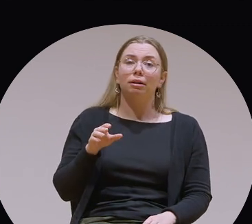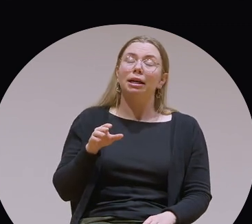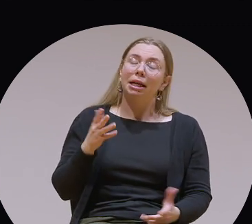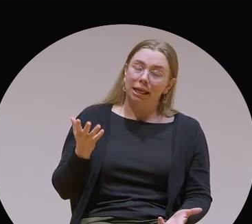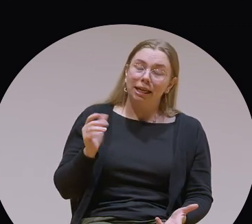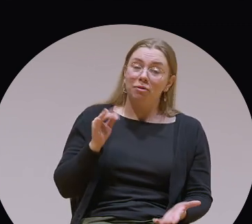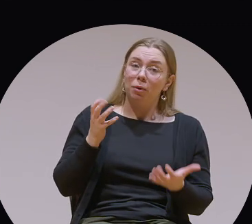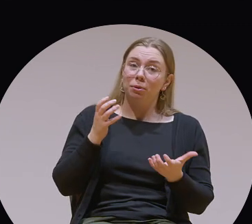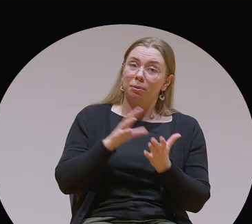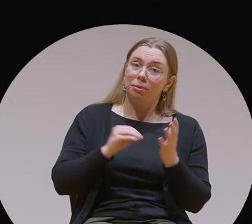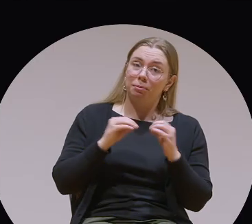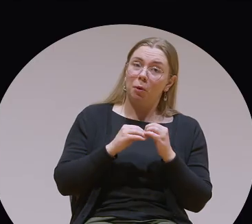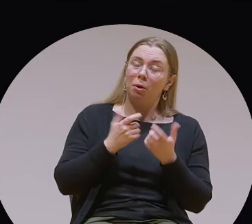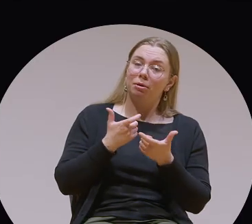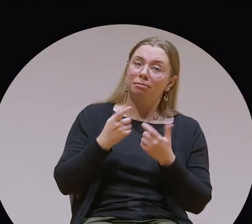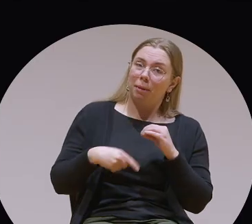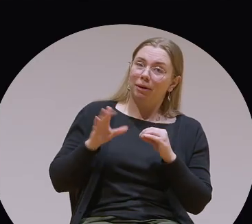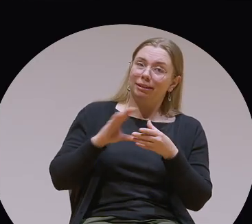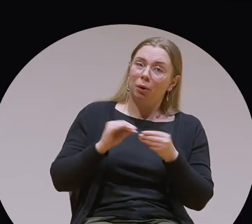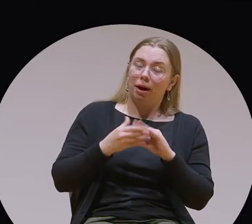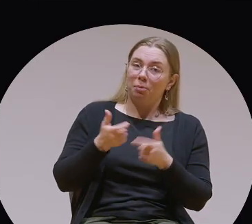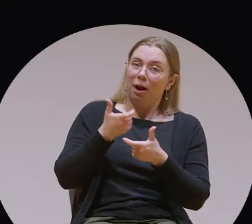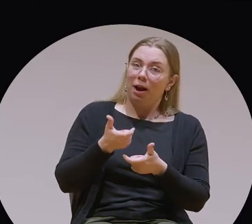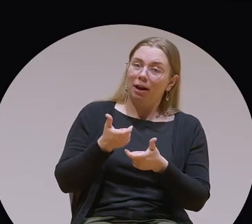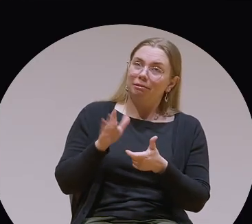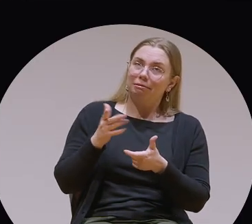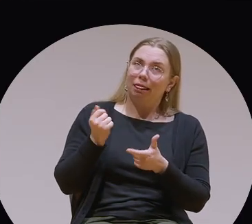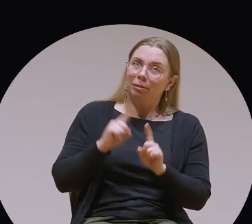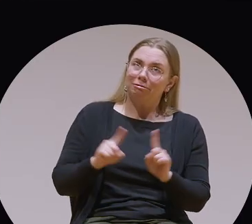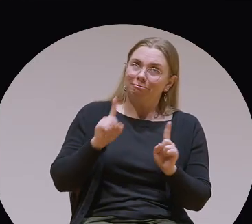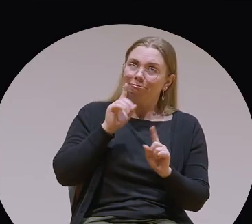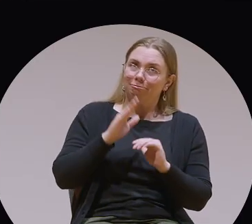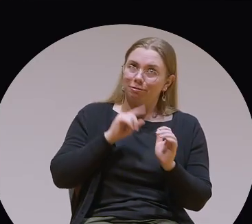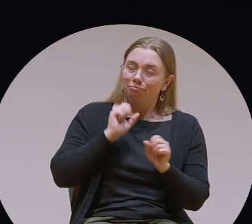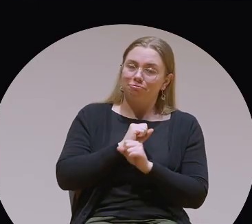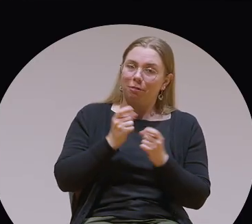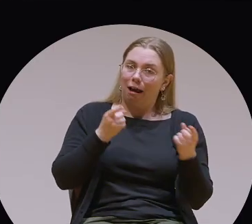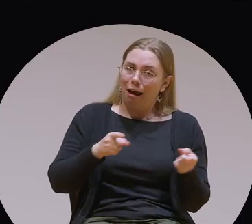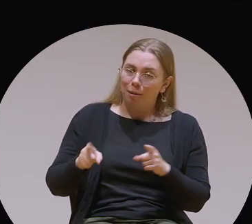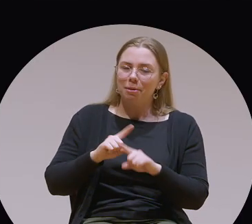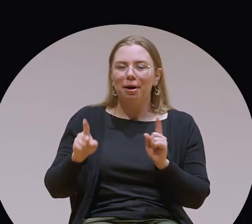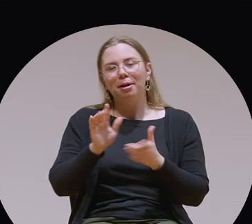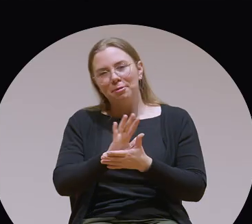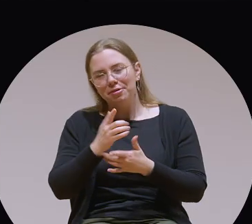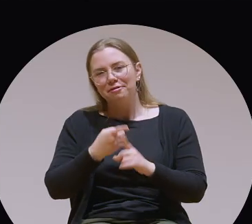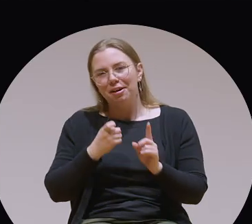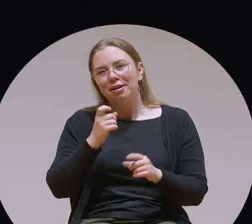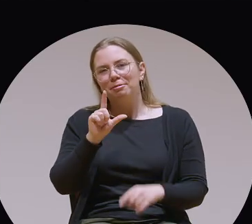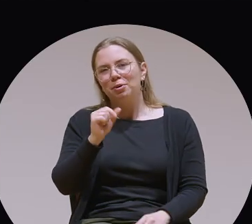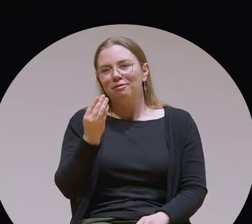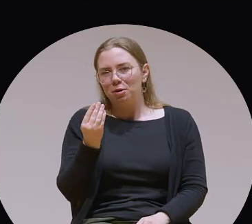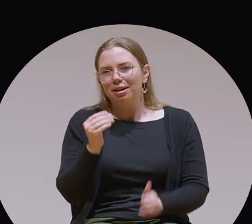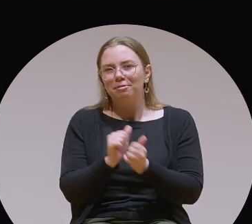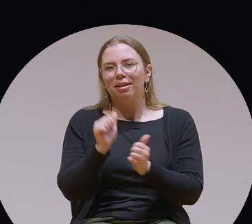revised, there's a movie called The Monuments Men that came out in 2014 with Matt Damon playing a character